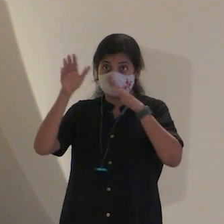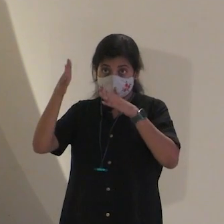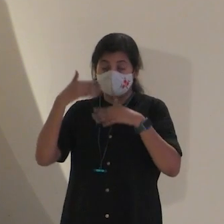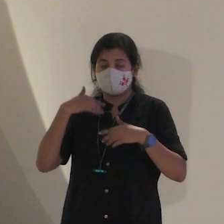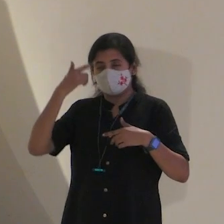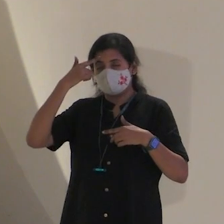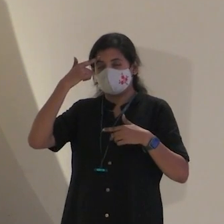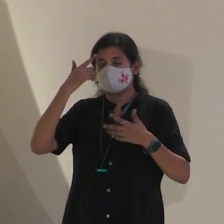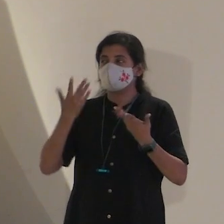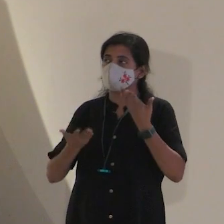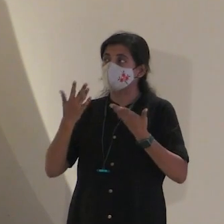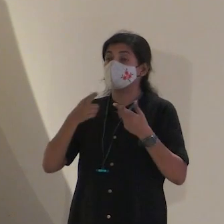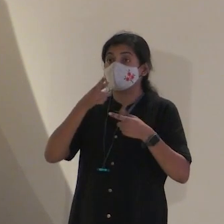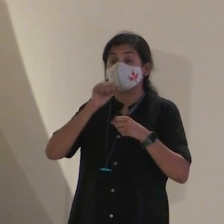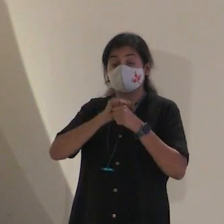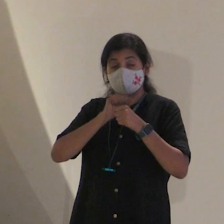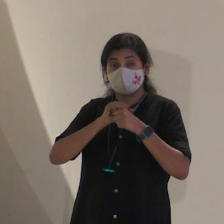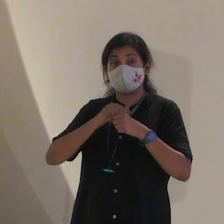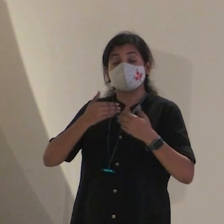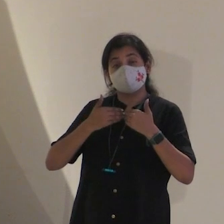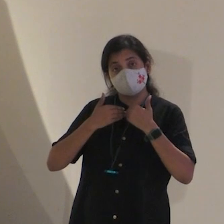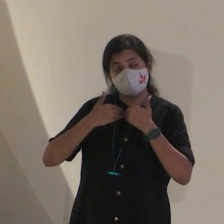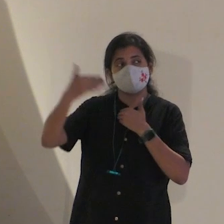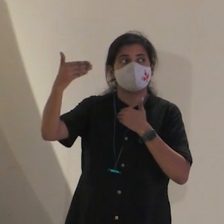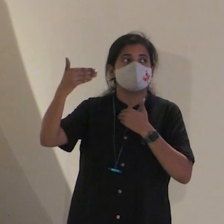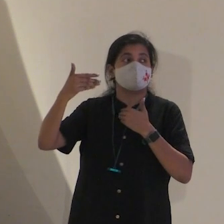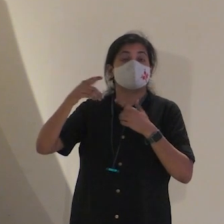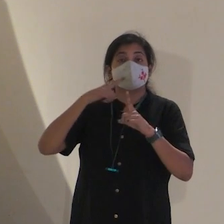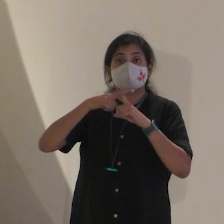should work more with, and we should highlight